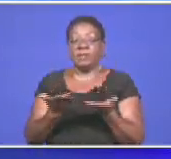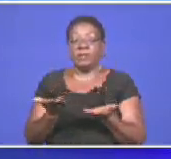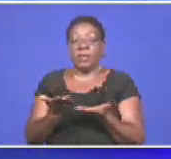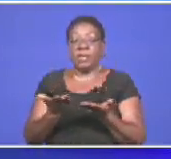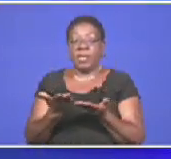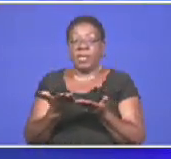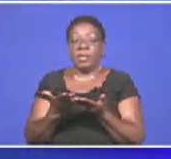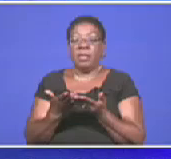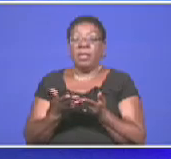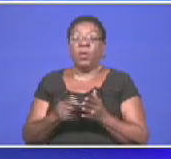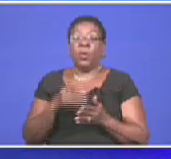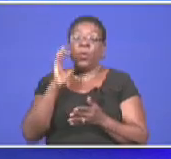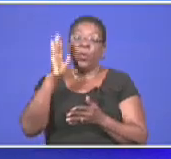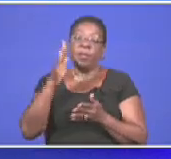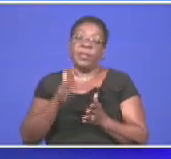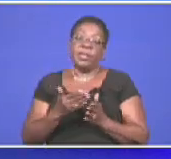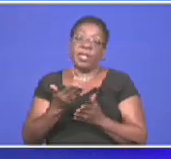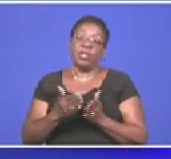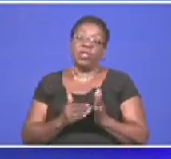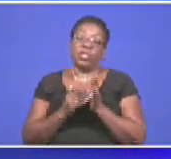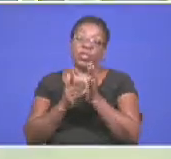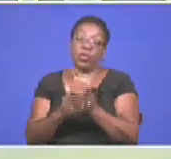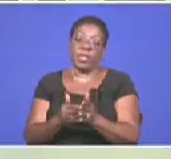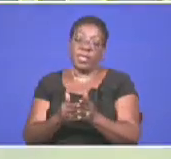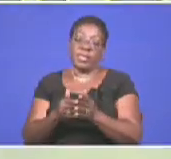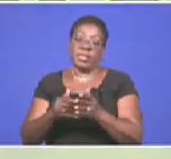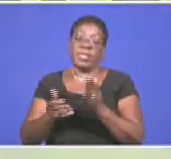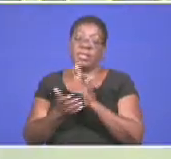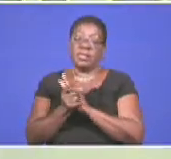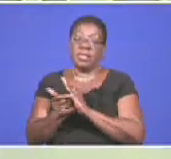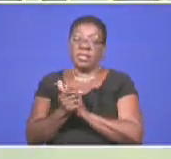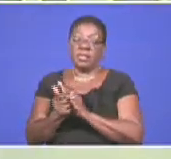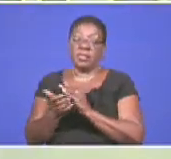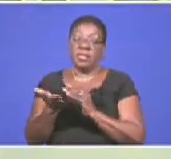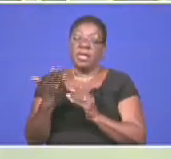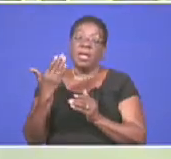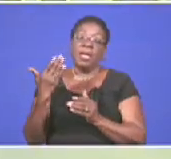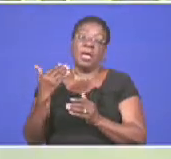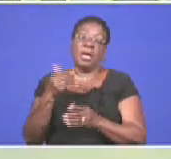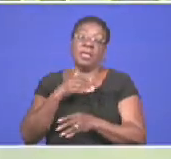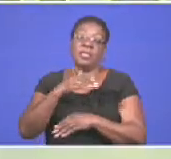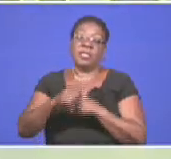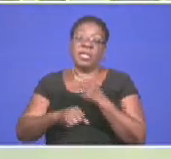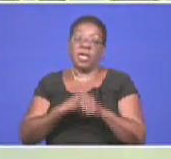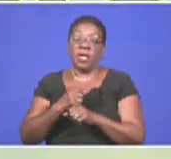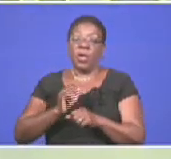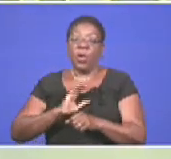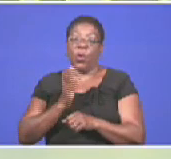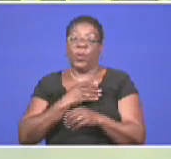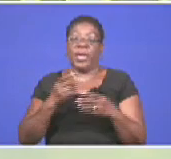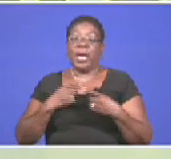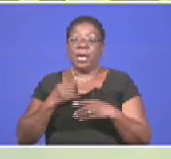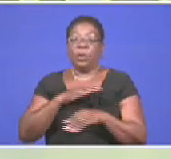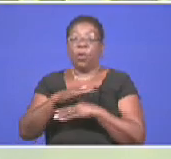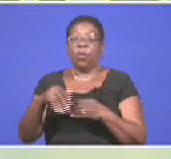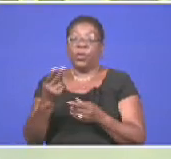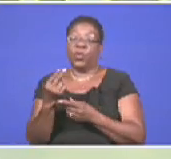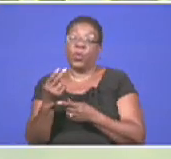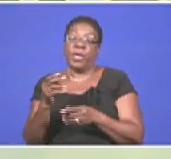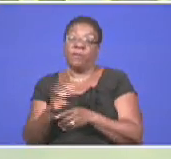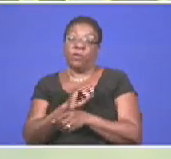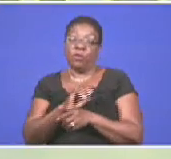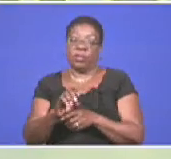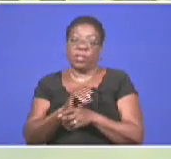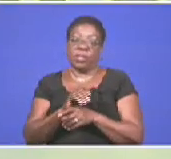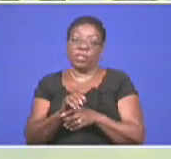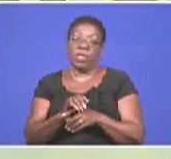to showcase their skills. Last year we had over 12 coaches and persons from the NBA, so we